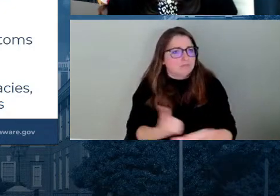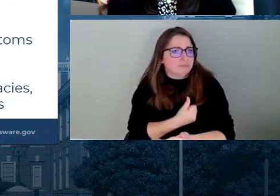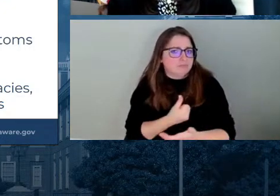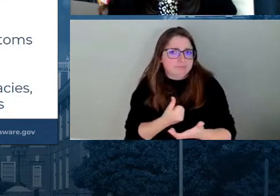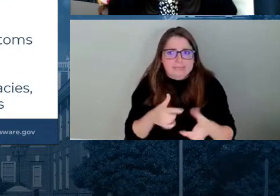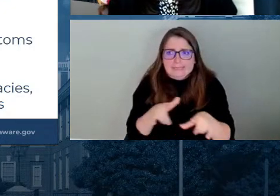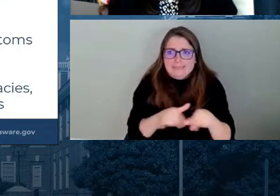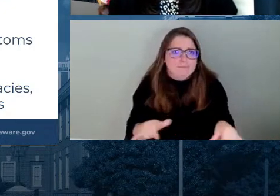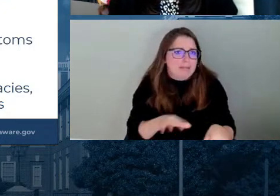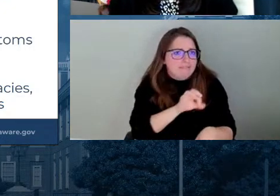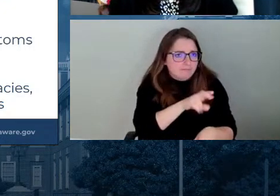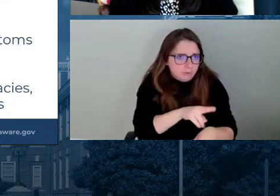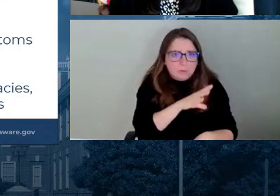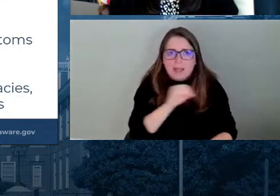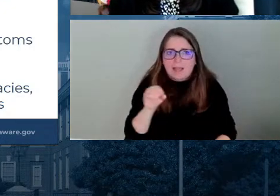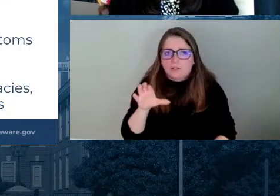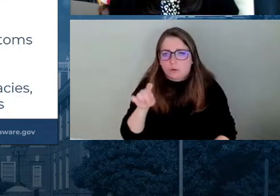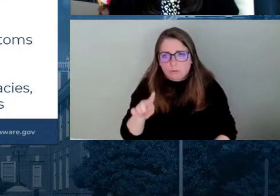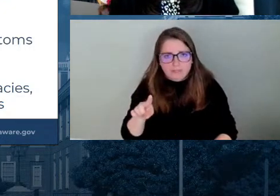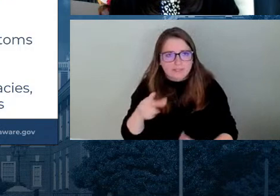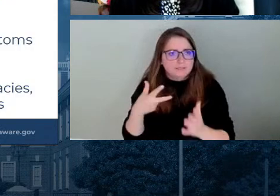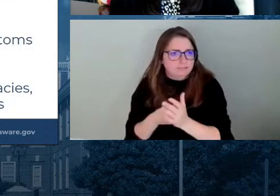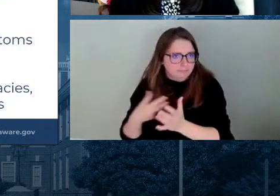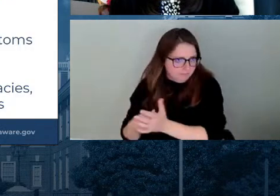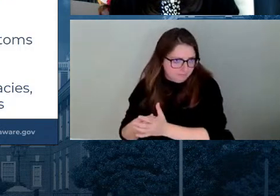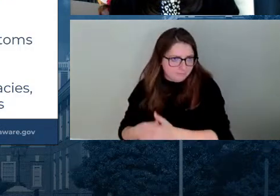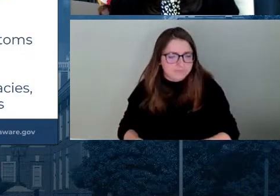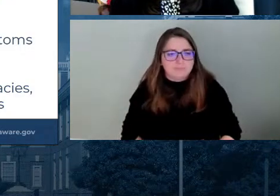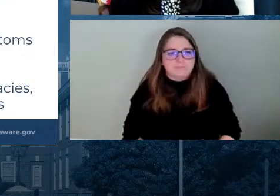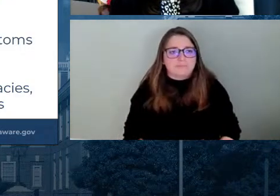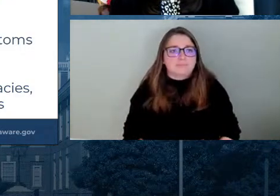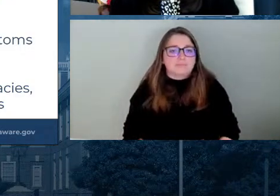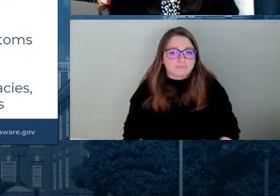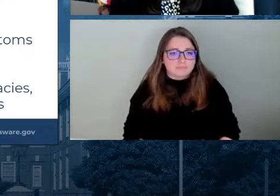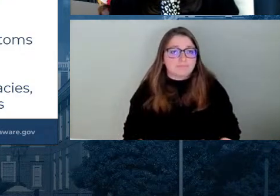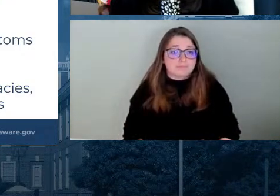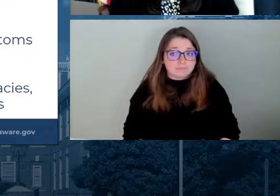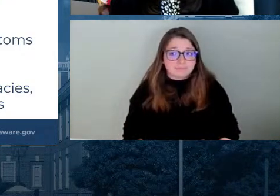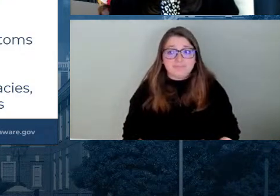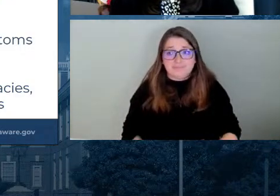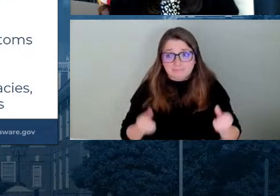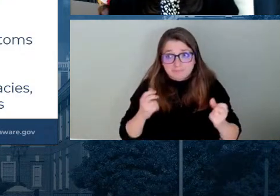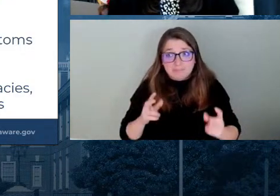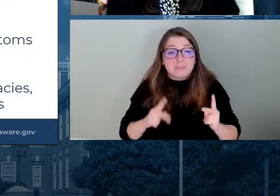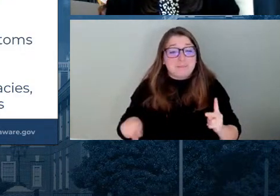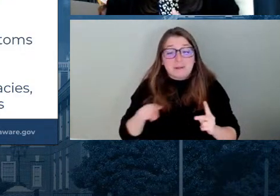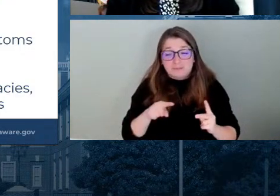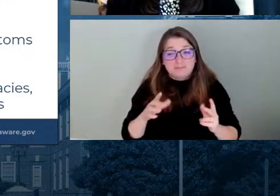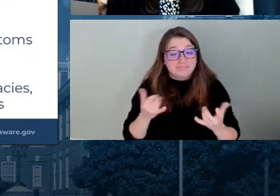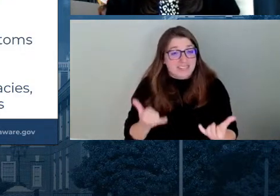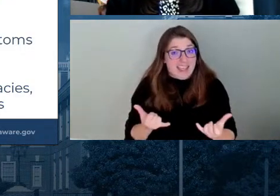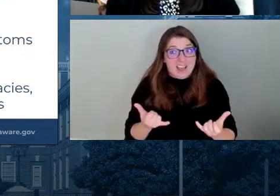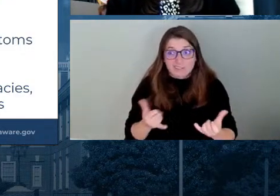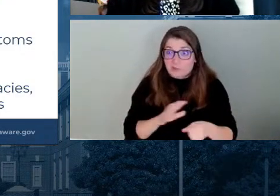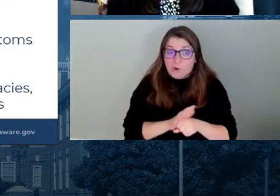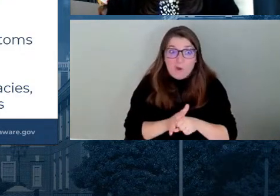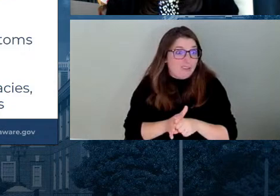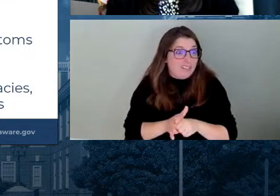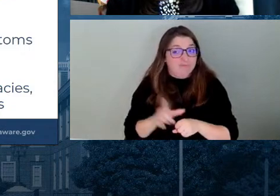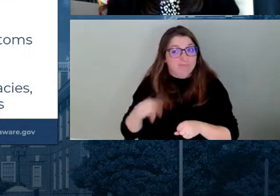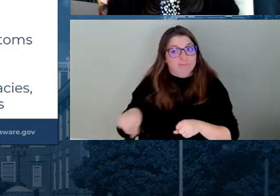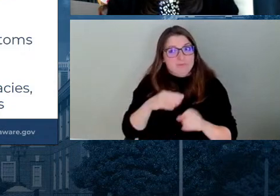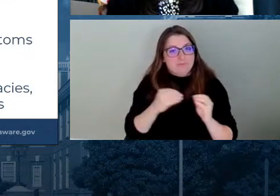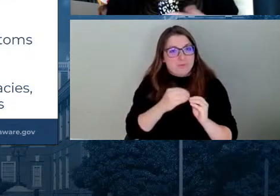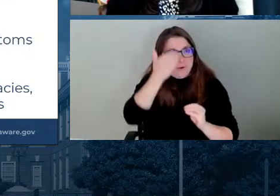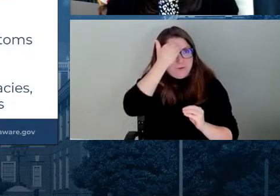is, people are more aware of this, having lived through the almost last 3 years of the COVID-19 pandemic. Even though vaccines are not